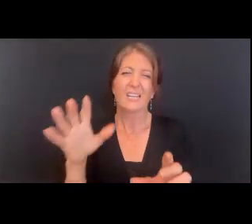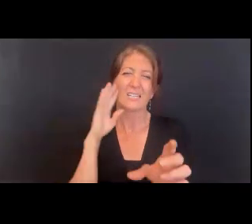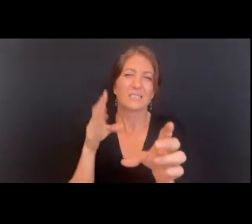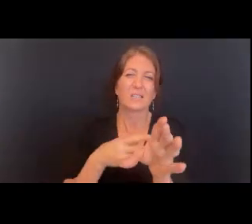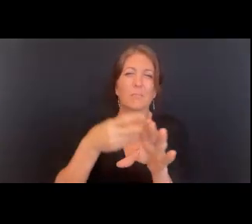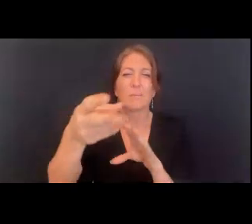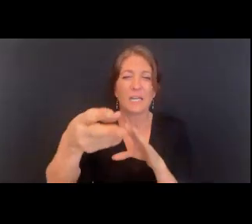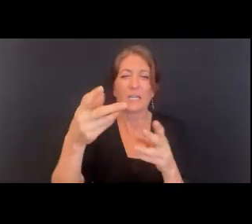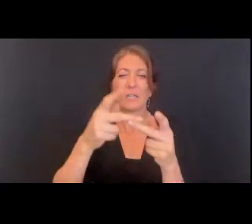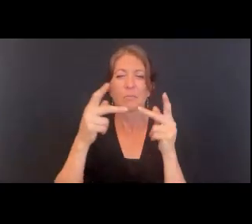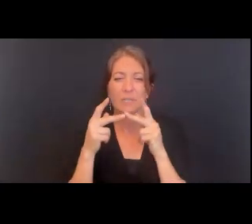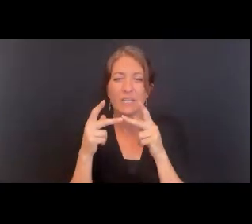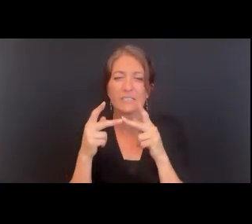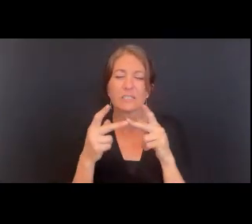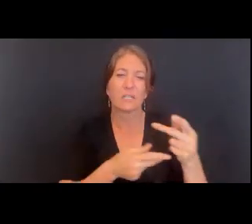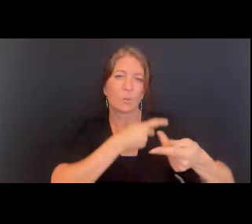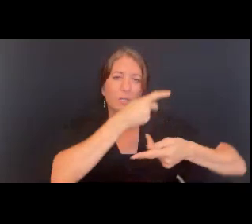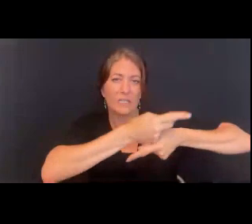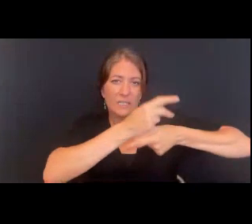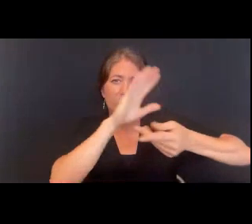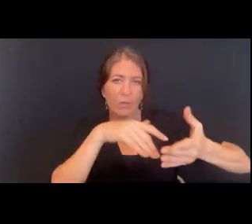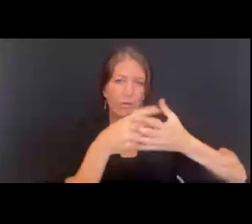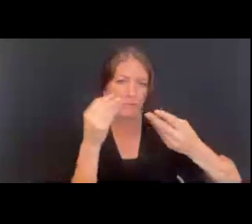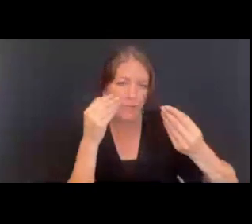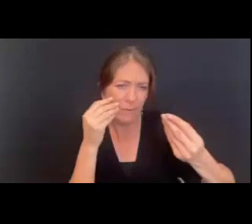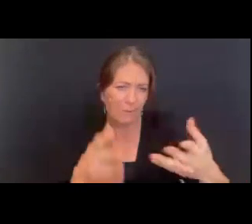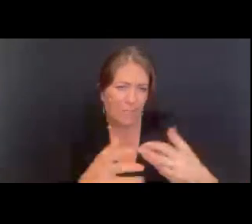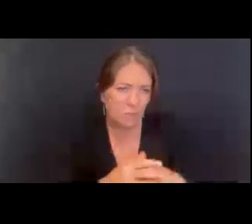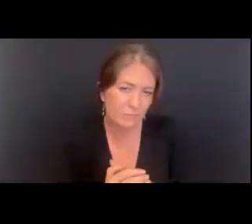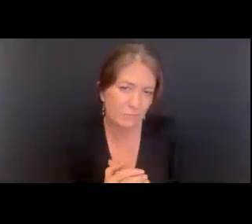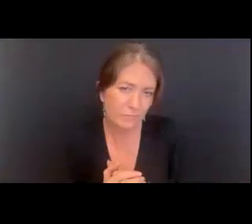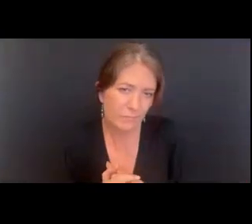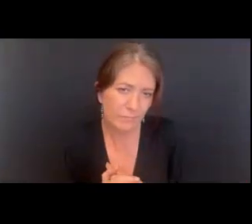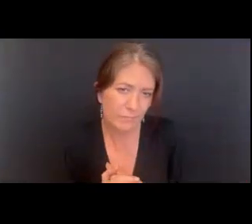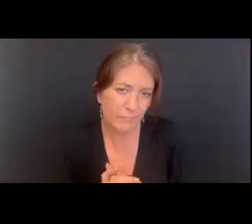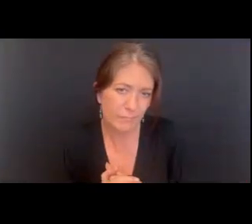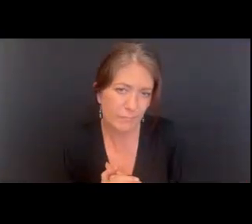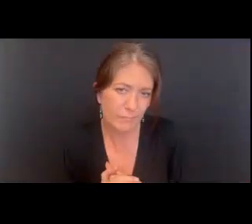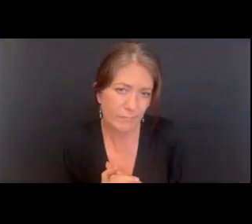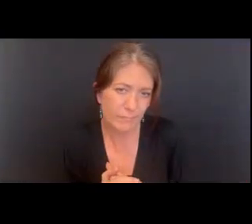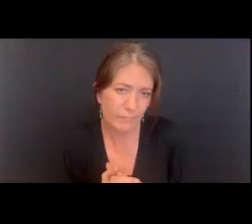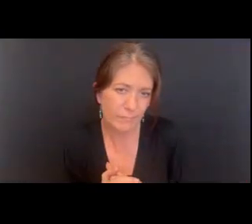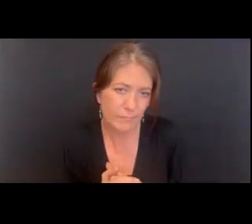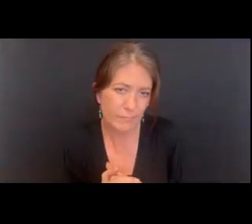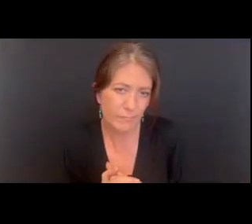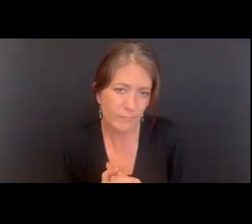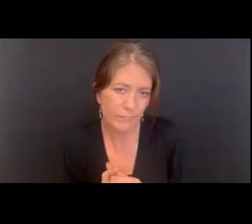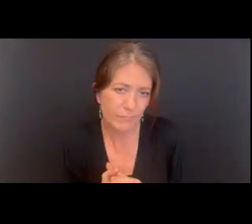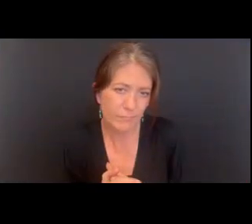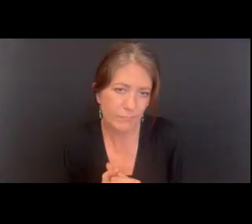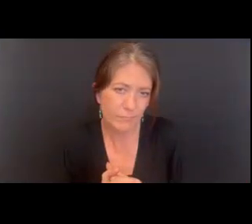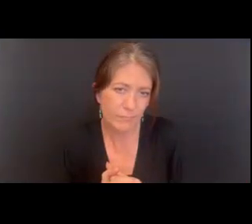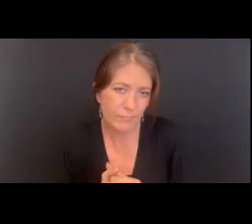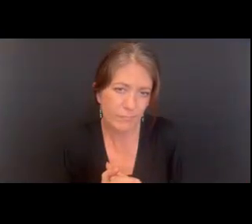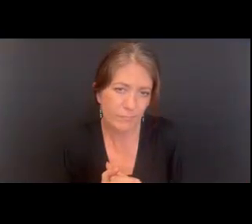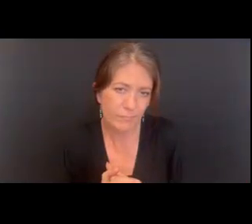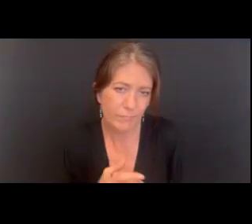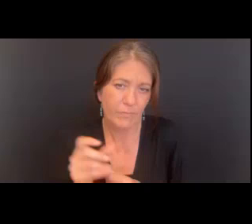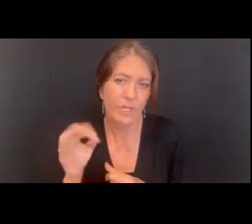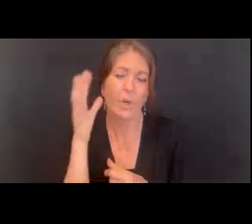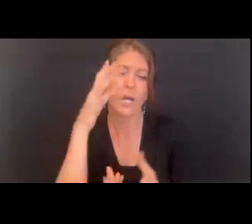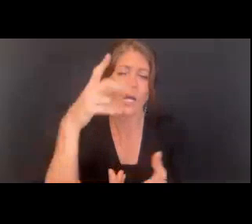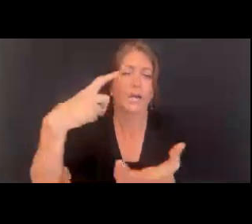regarding the Medicaid application has both names on it. For this presentation, I'll refer to the organization that processes Medicaid applications